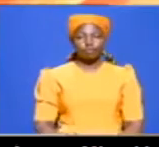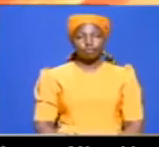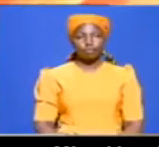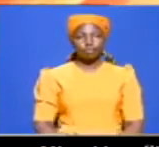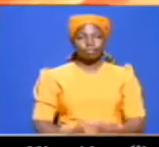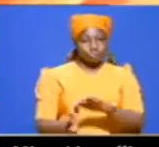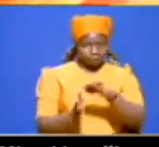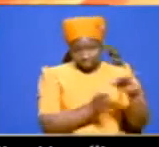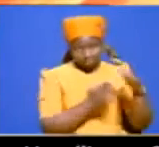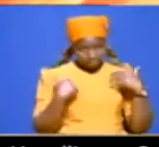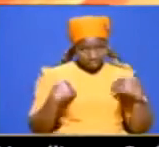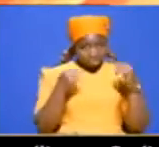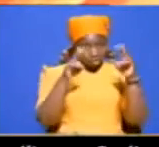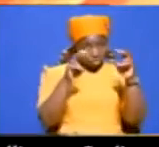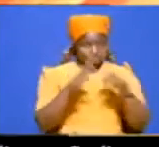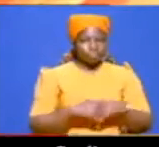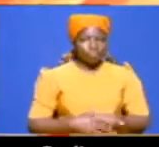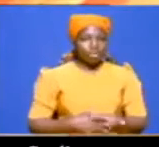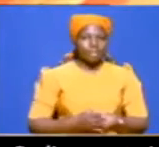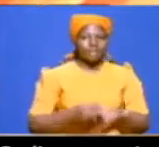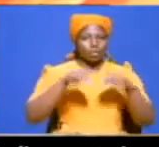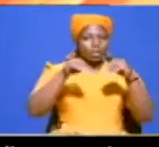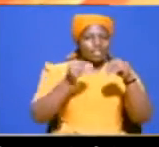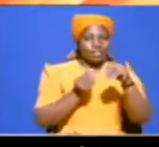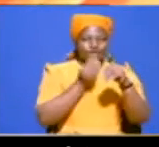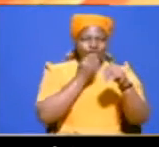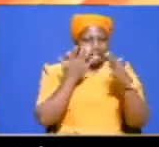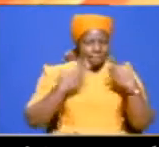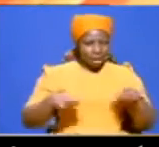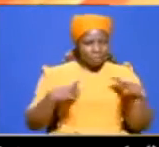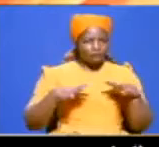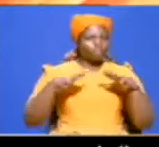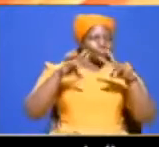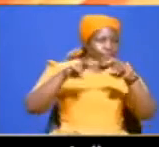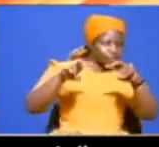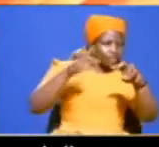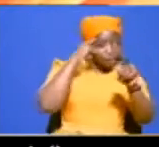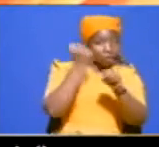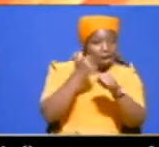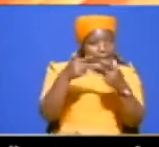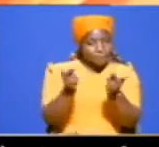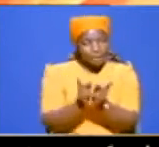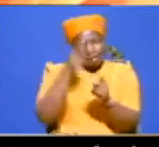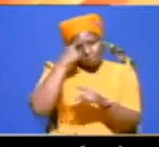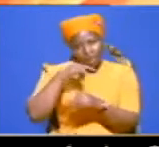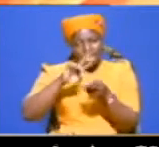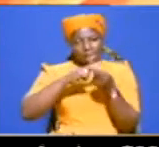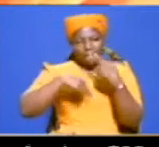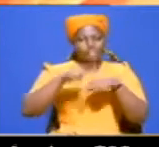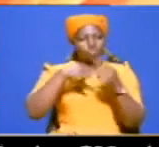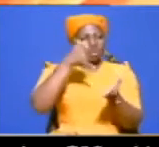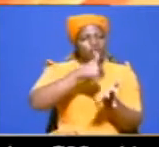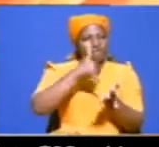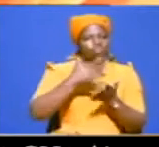On matters health, nutritionists are rooting for workplace policy review to incorporate flexibility for breastfeeding